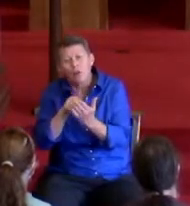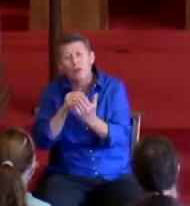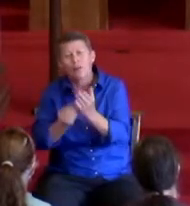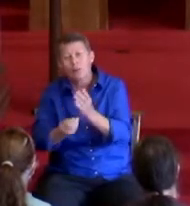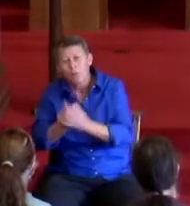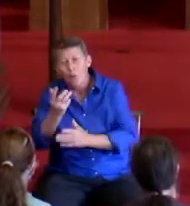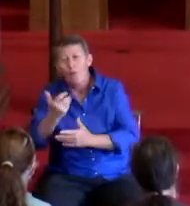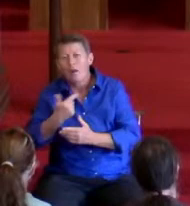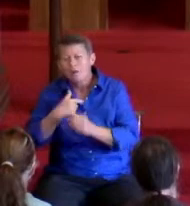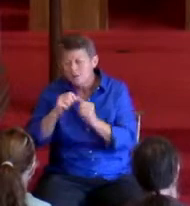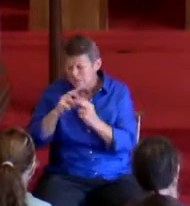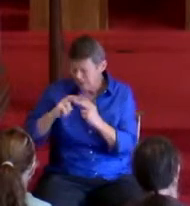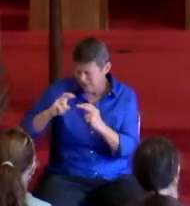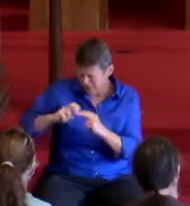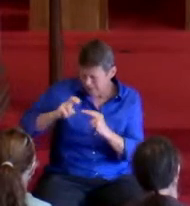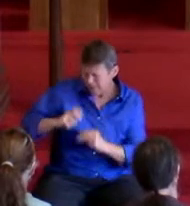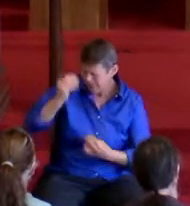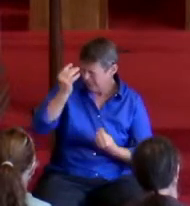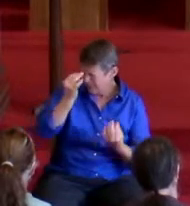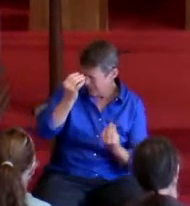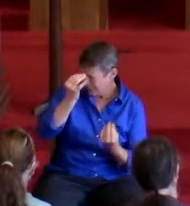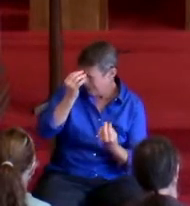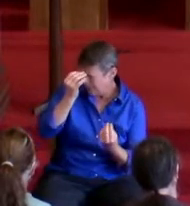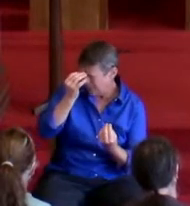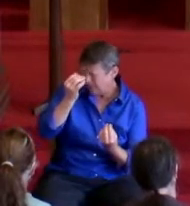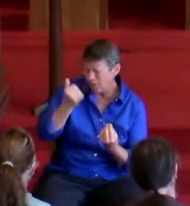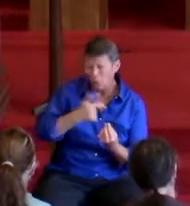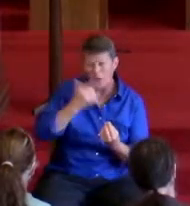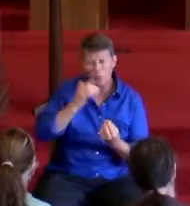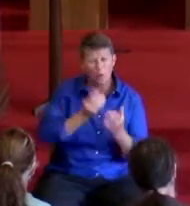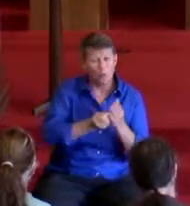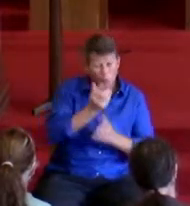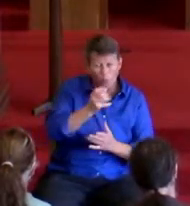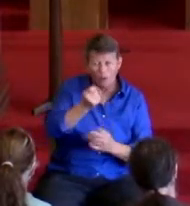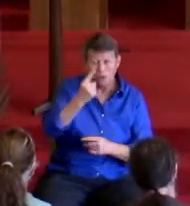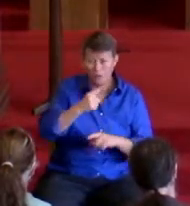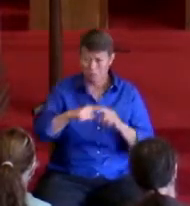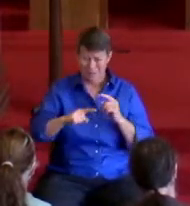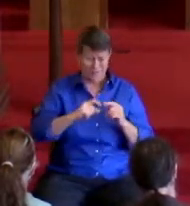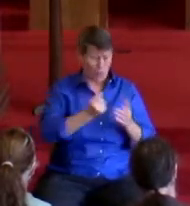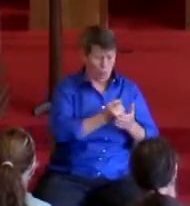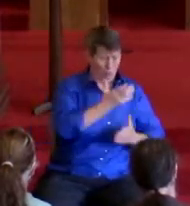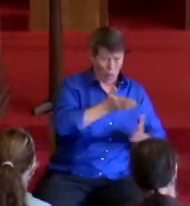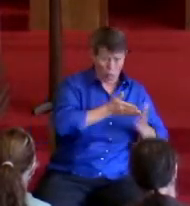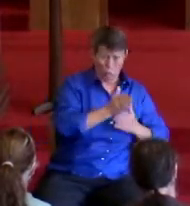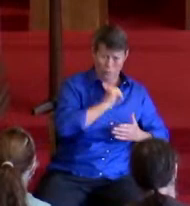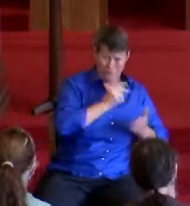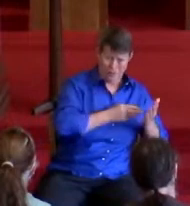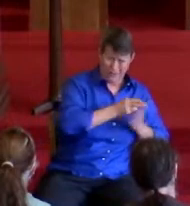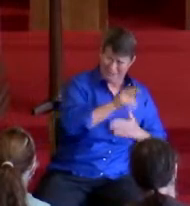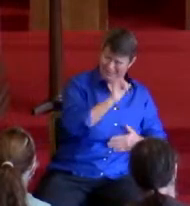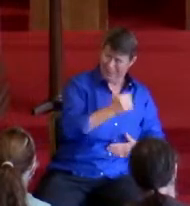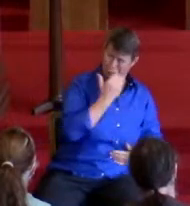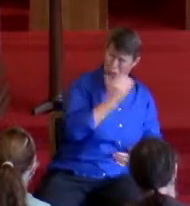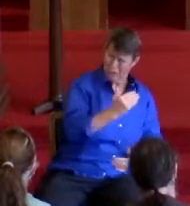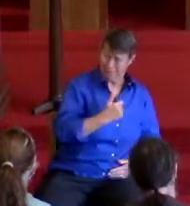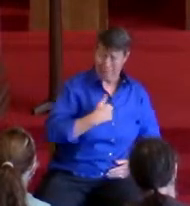in understanding, though I'm not sure I'll ever understand how wealth gained by dishonest means is a good thing.